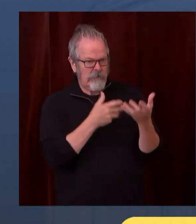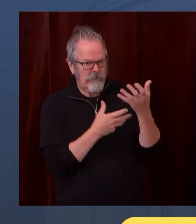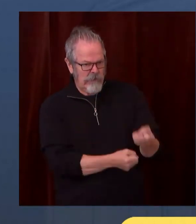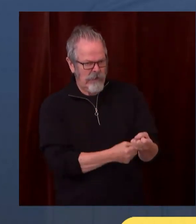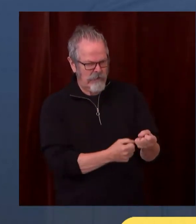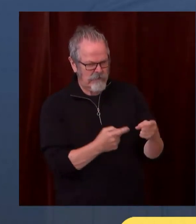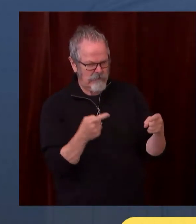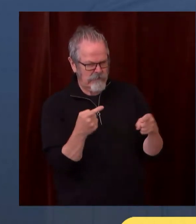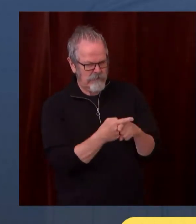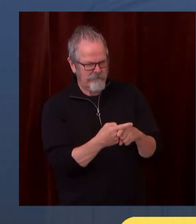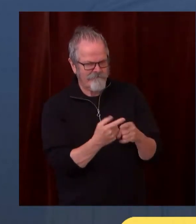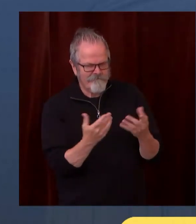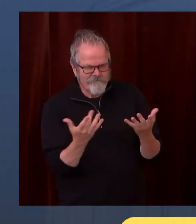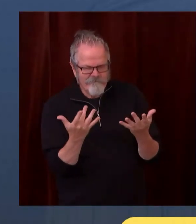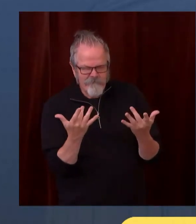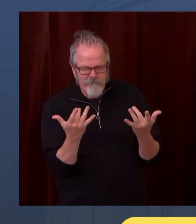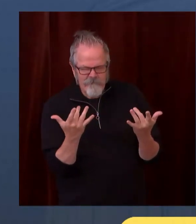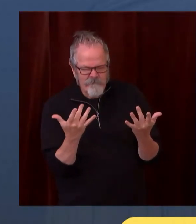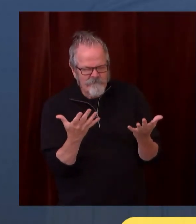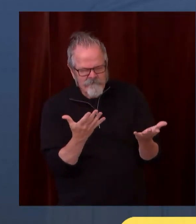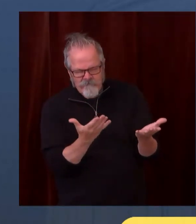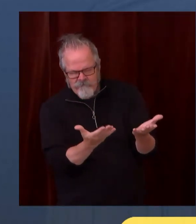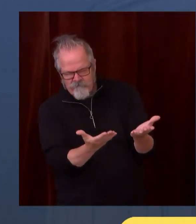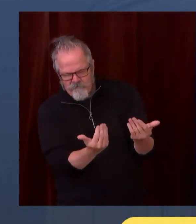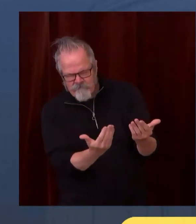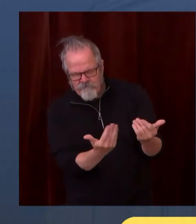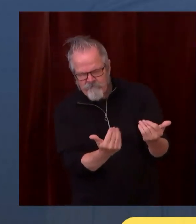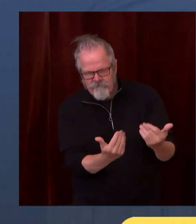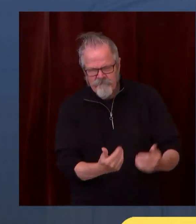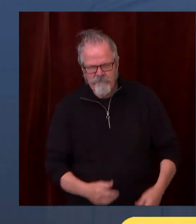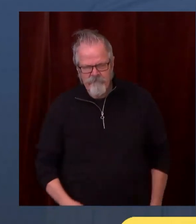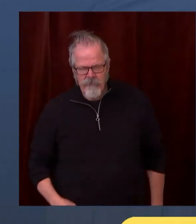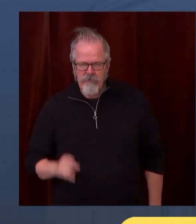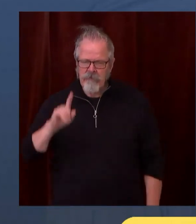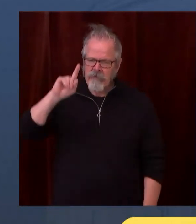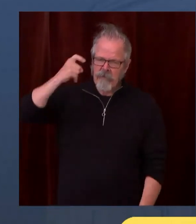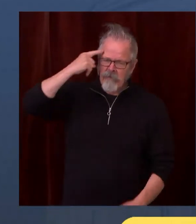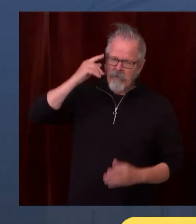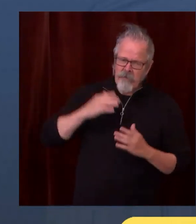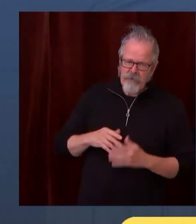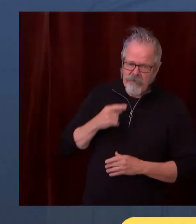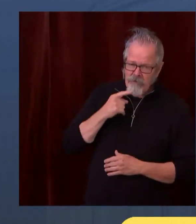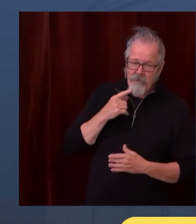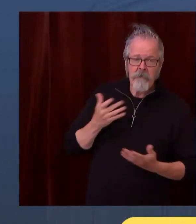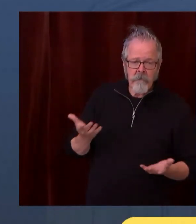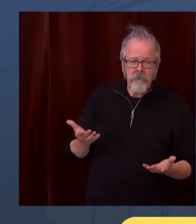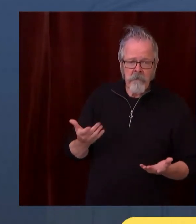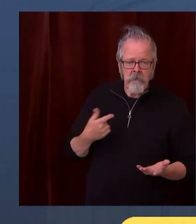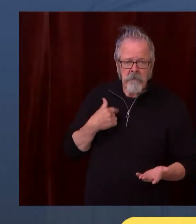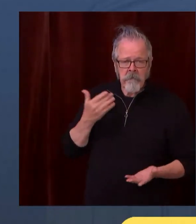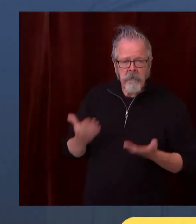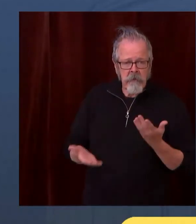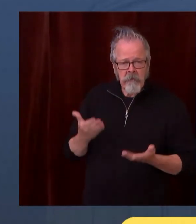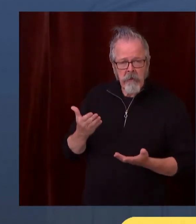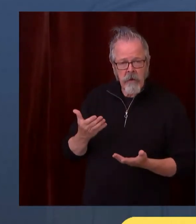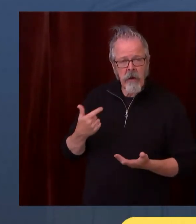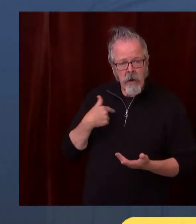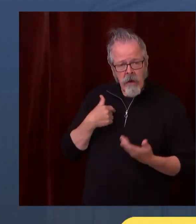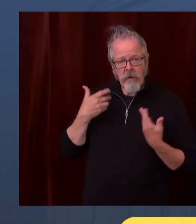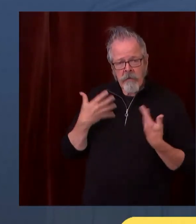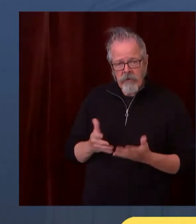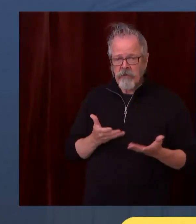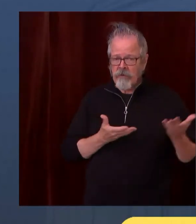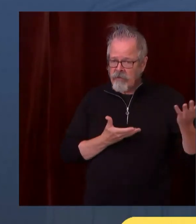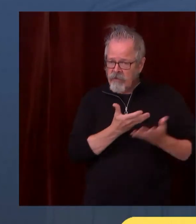had him lie to us repeatedly, and he's used political gamesmanship to suppress the vote every chance he